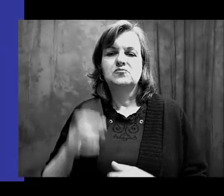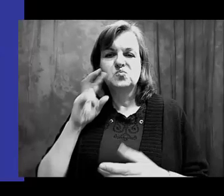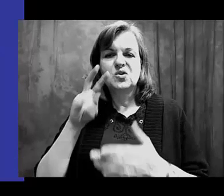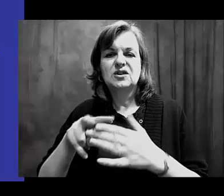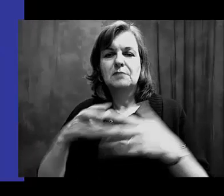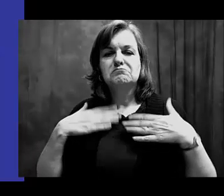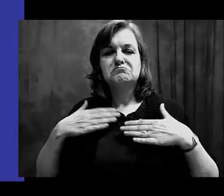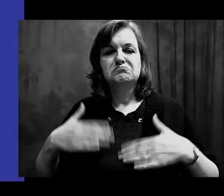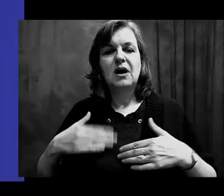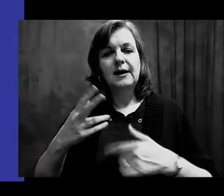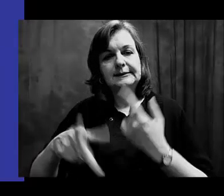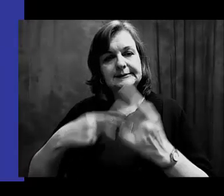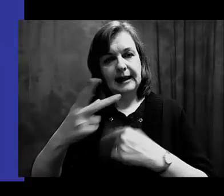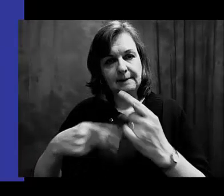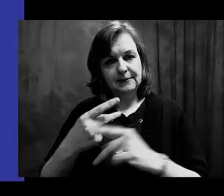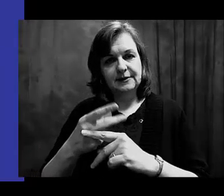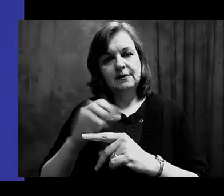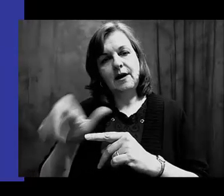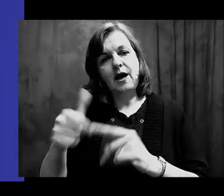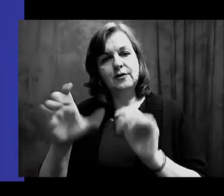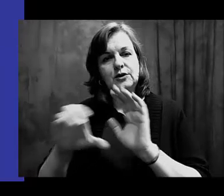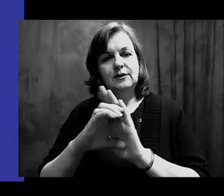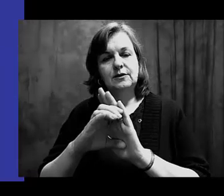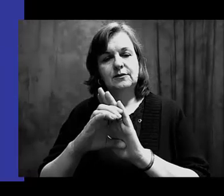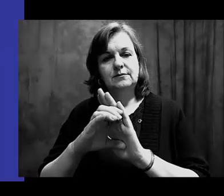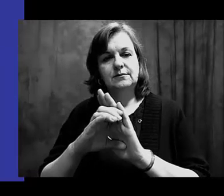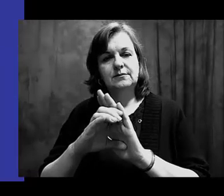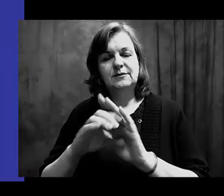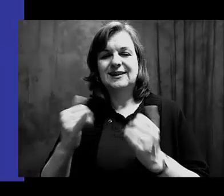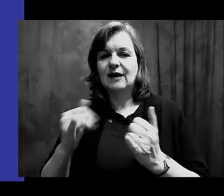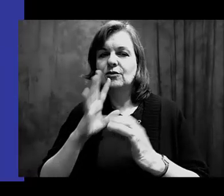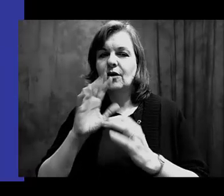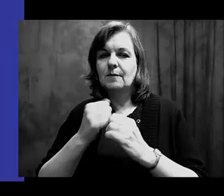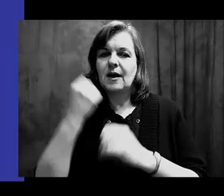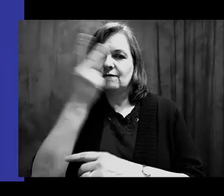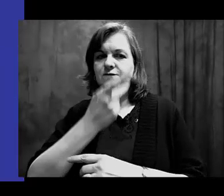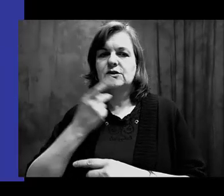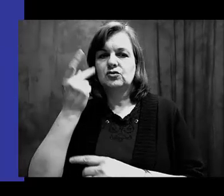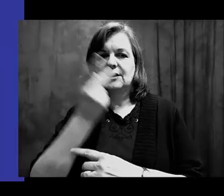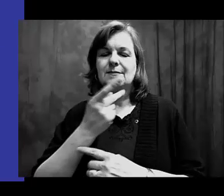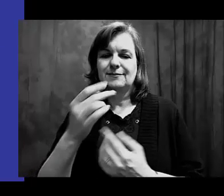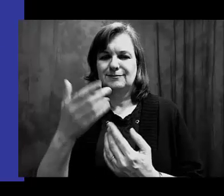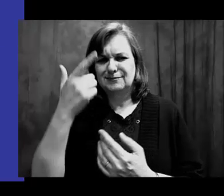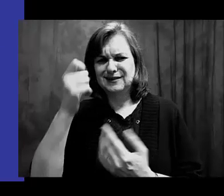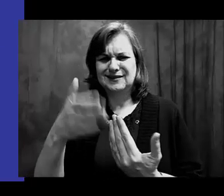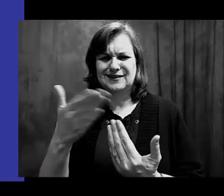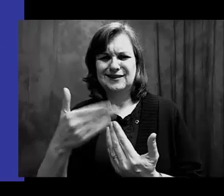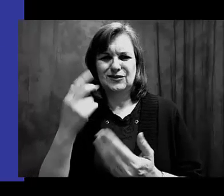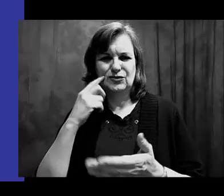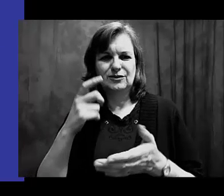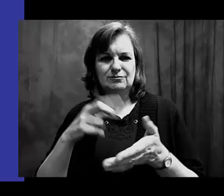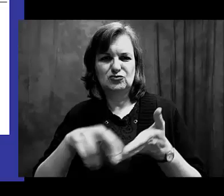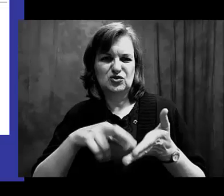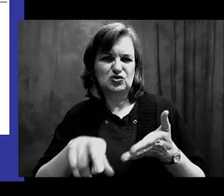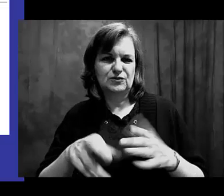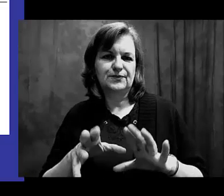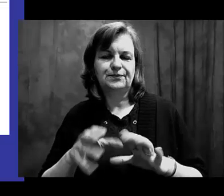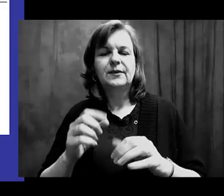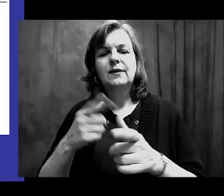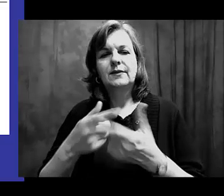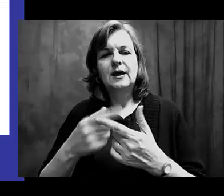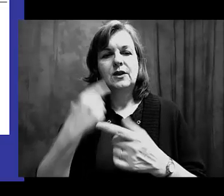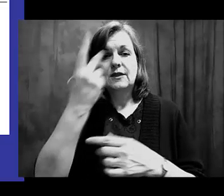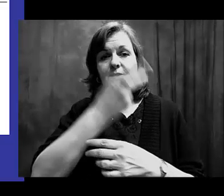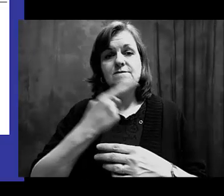can look at different characteristics. We're looking at phenotypes here because it's easier. And we're going to link those phenotypes